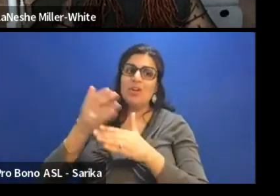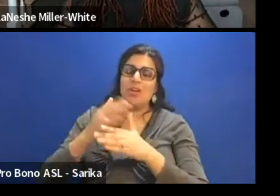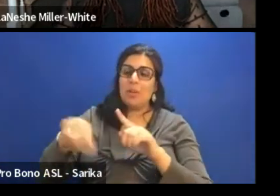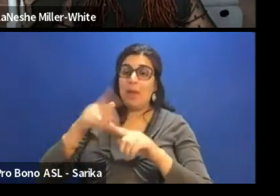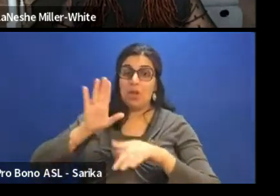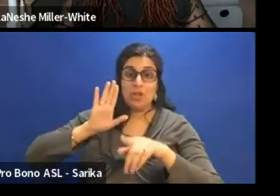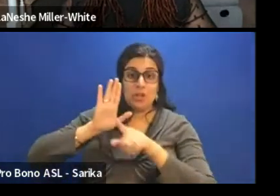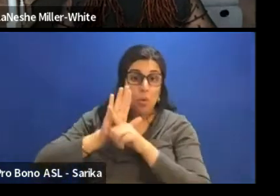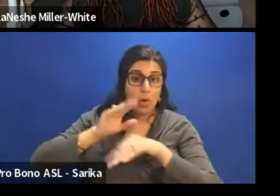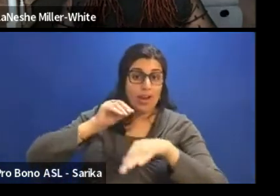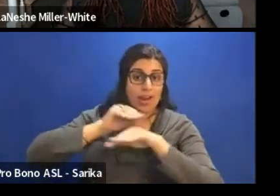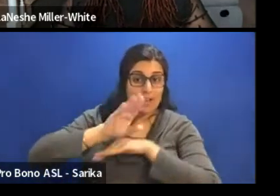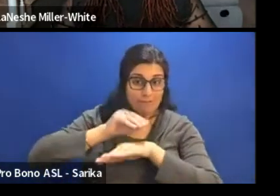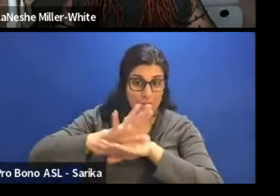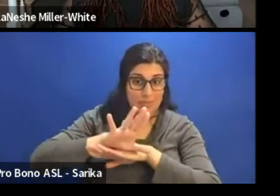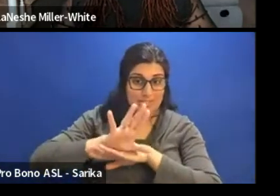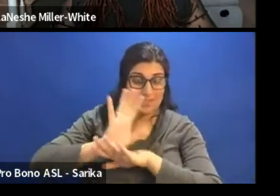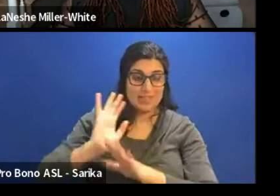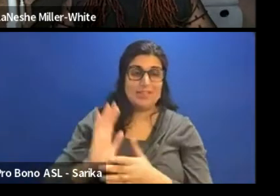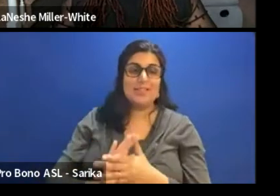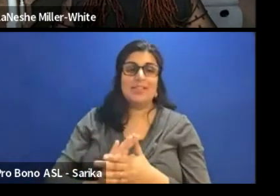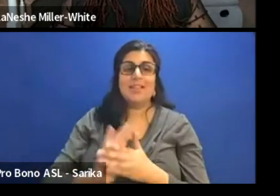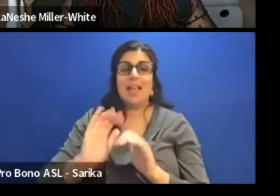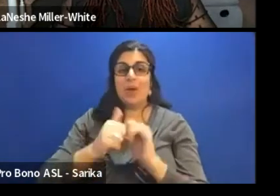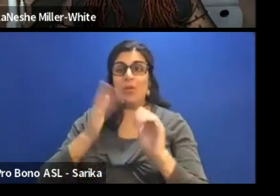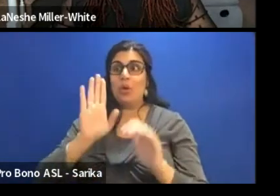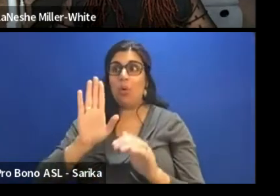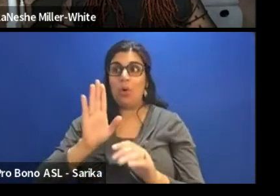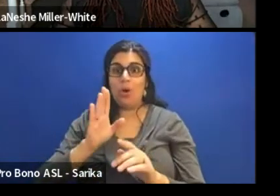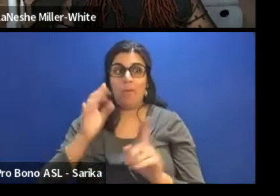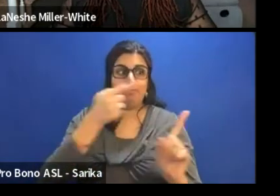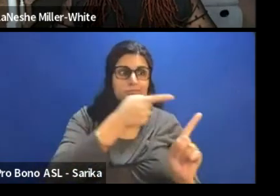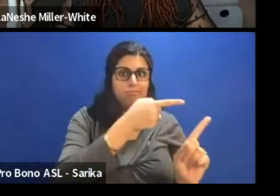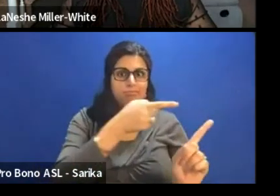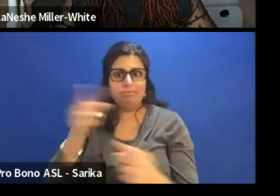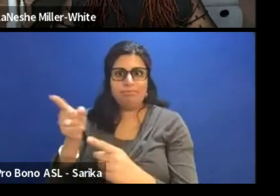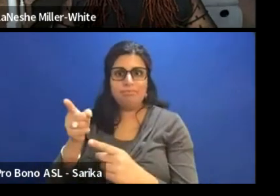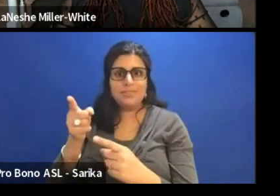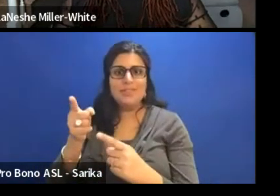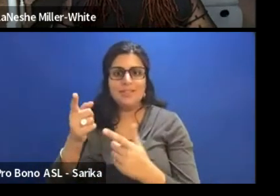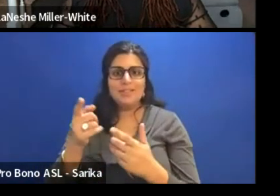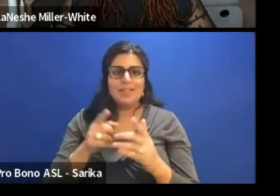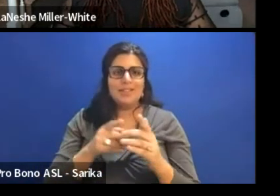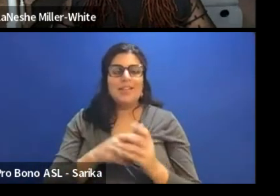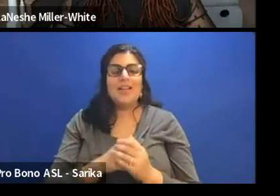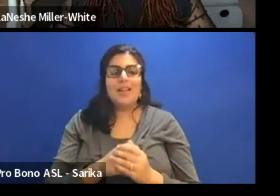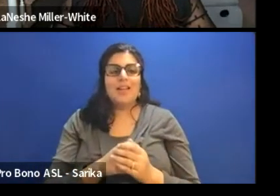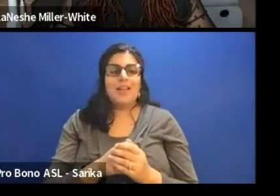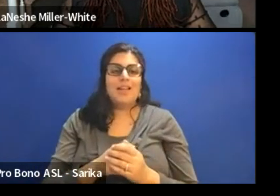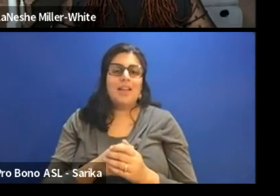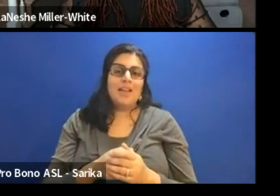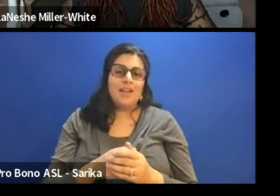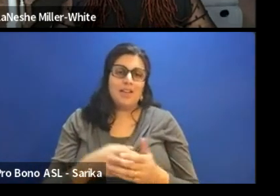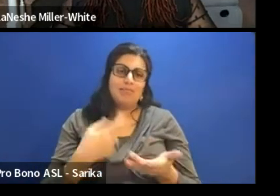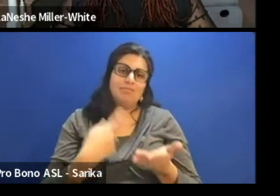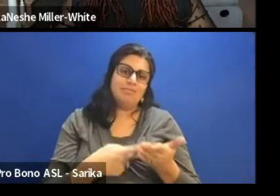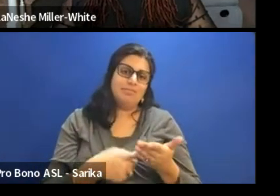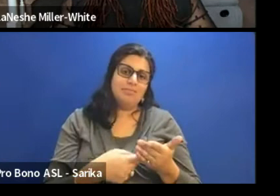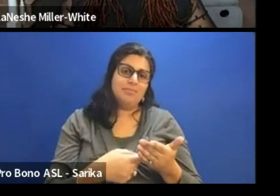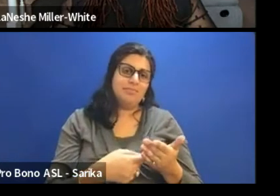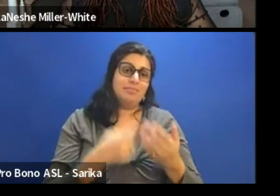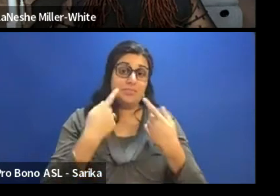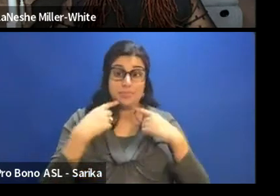influences and, you know, how your trajectory really shifted and changed. And you also talked about, you know,